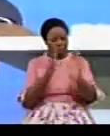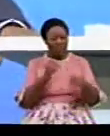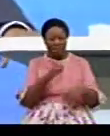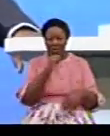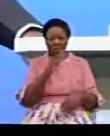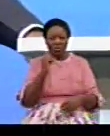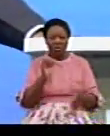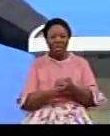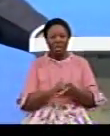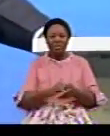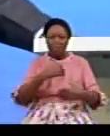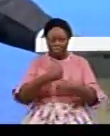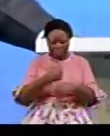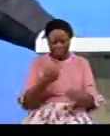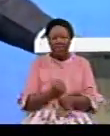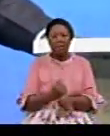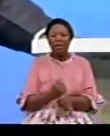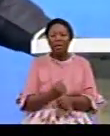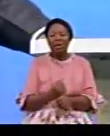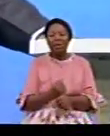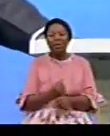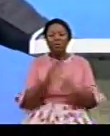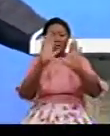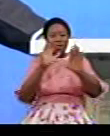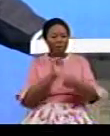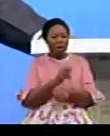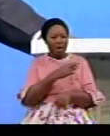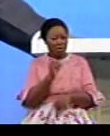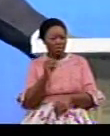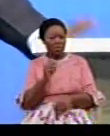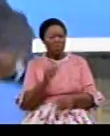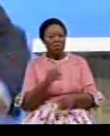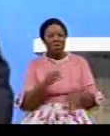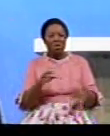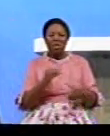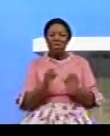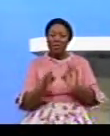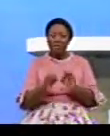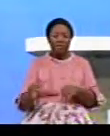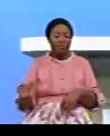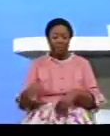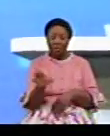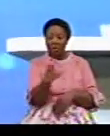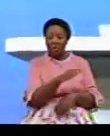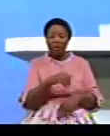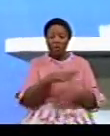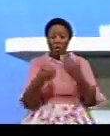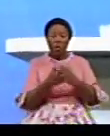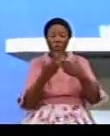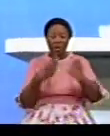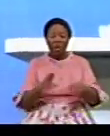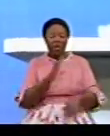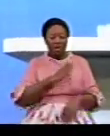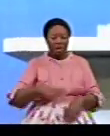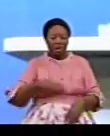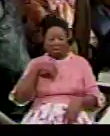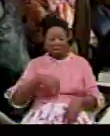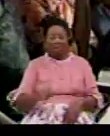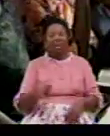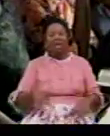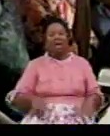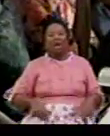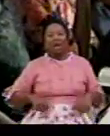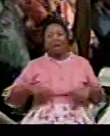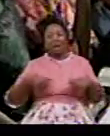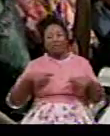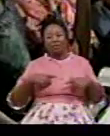that goeth forth out of my mouth. It shall not return unto me void, but I